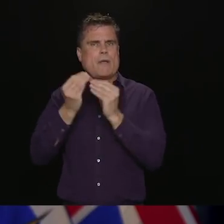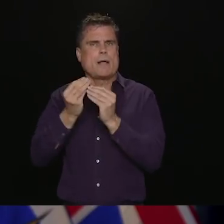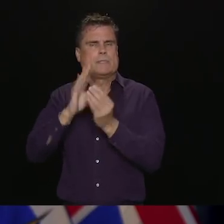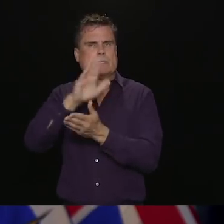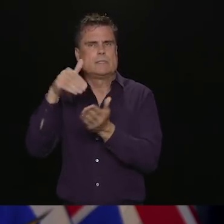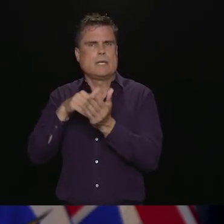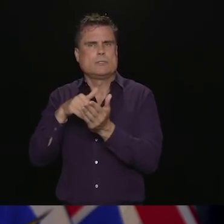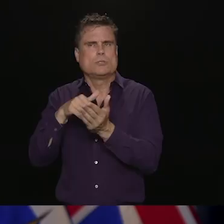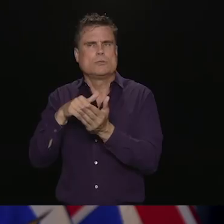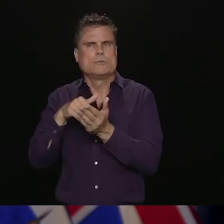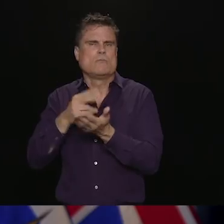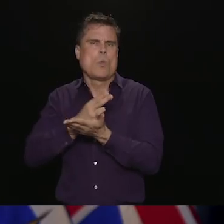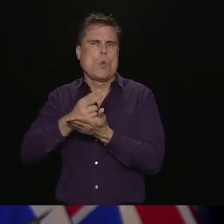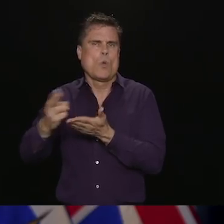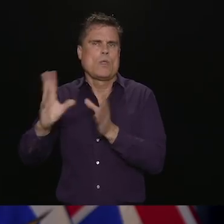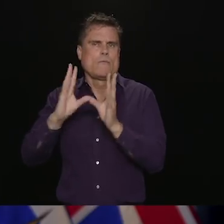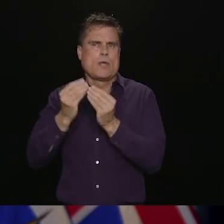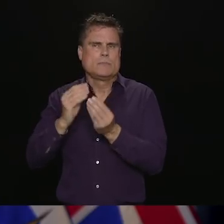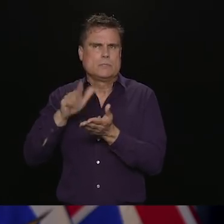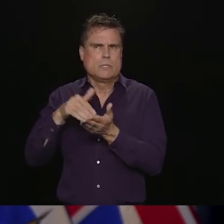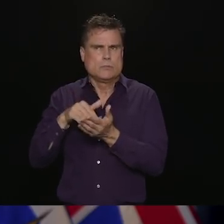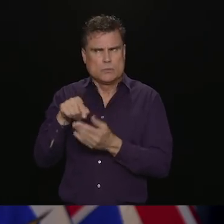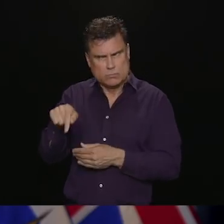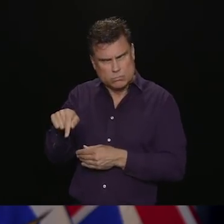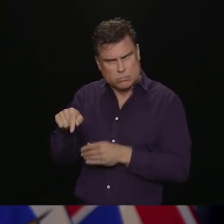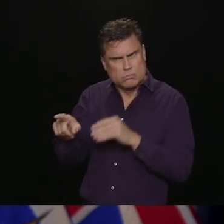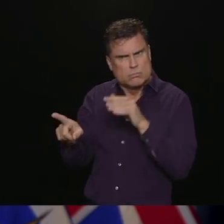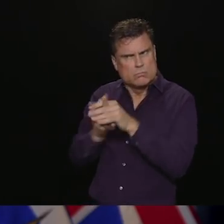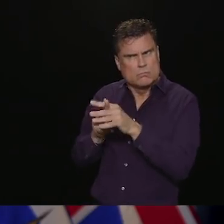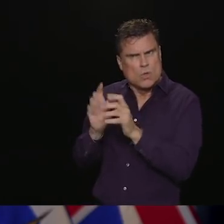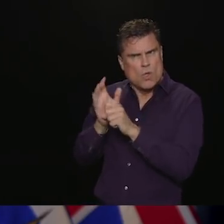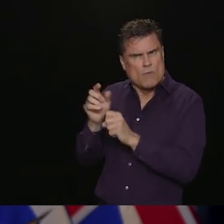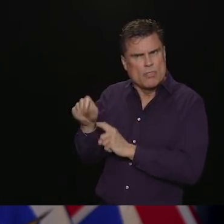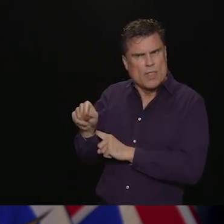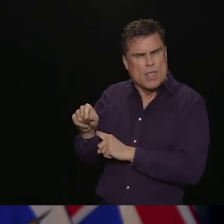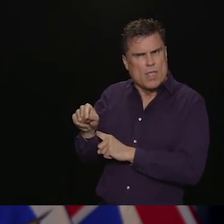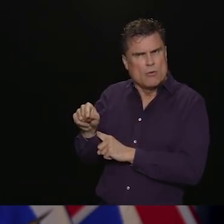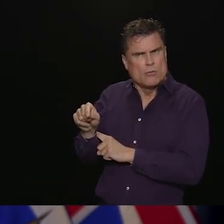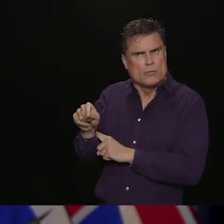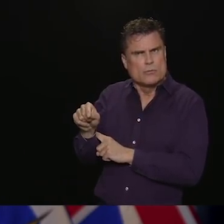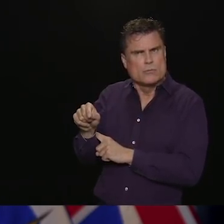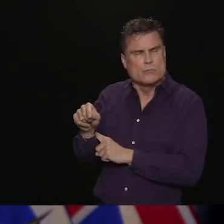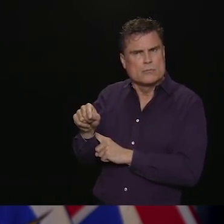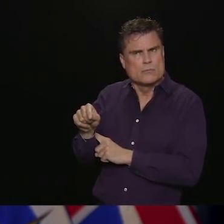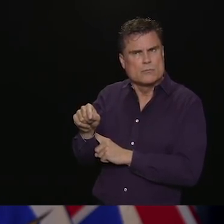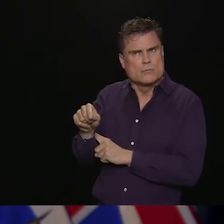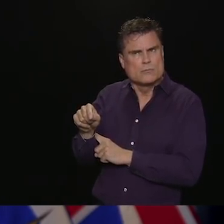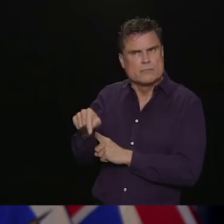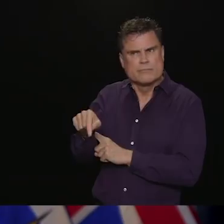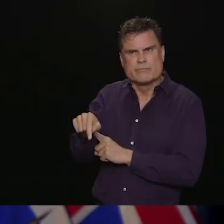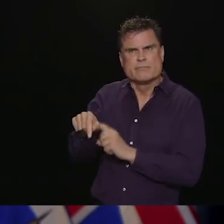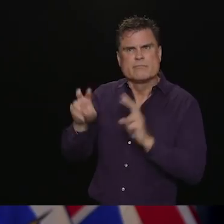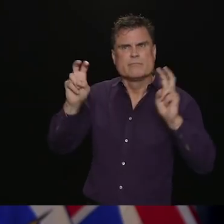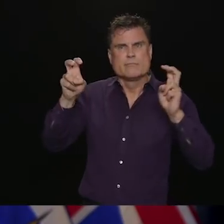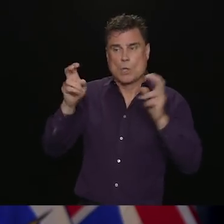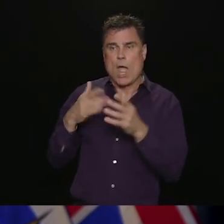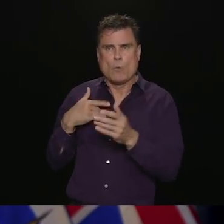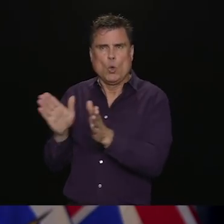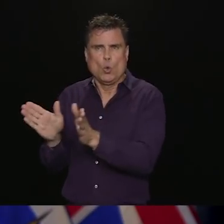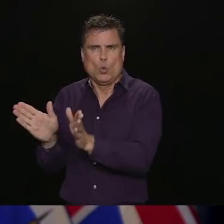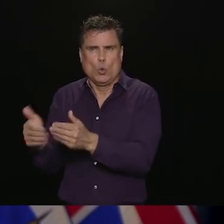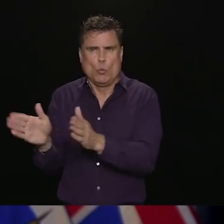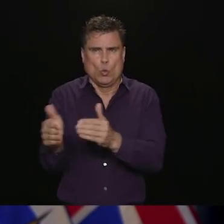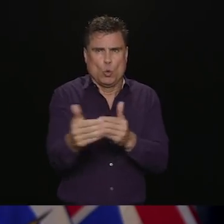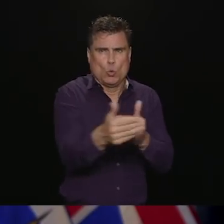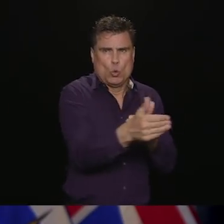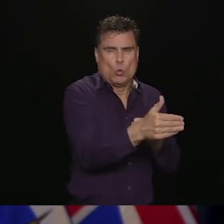that it's in a dementia wing, but I'm not entirely sure on that. As far as I'm aware, they have completed their single site.